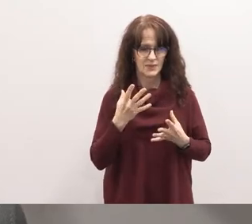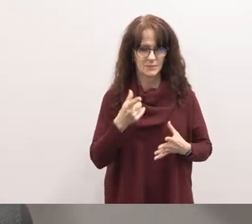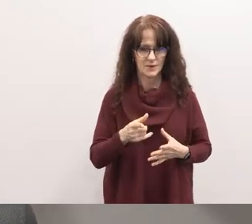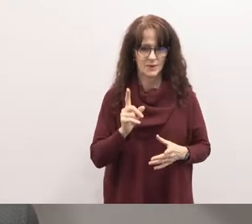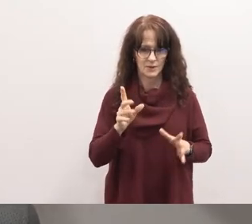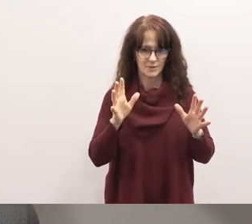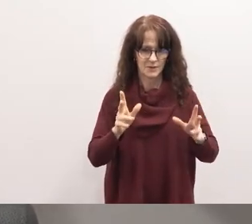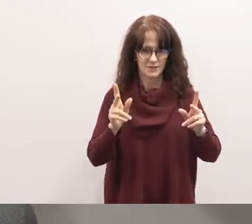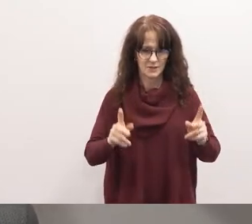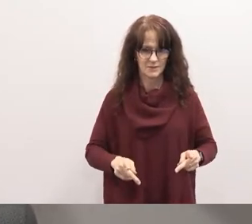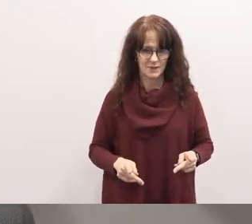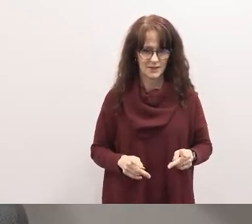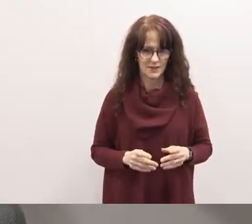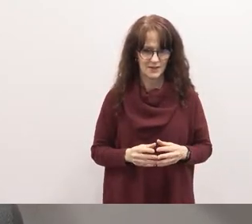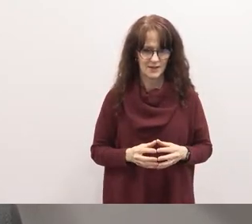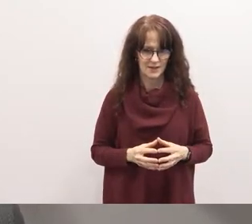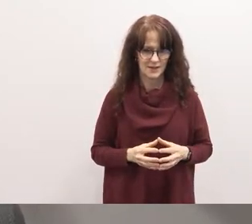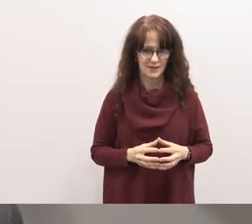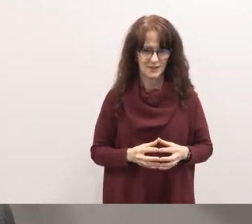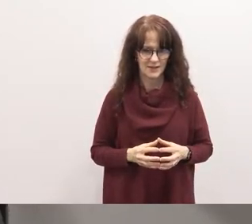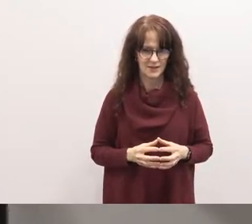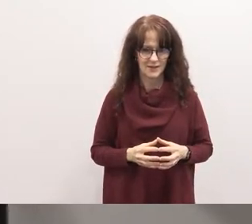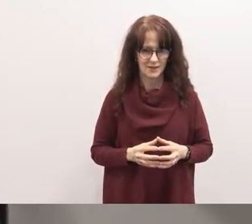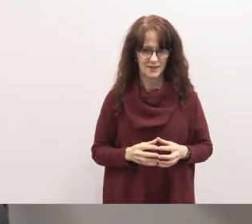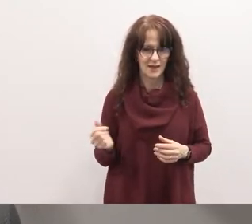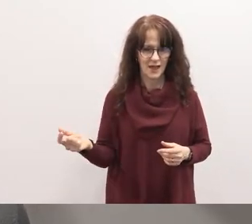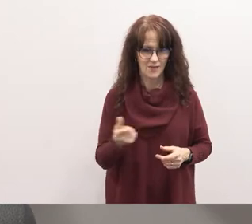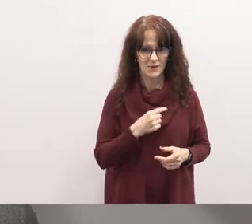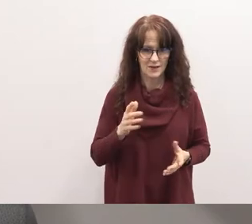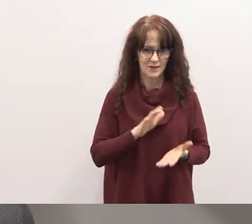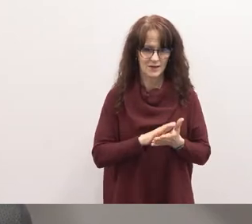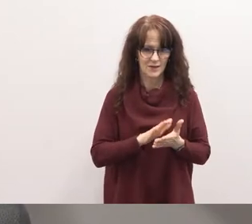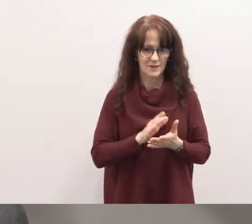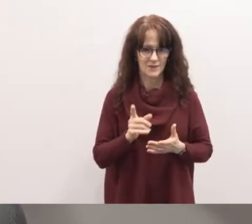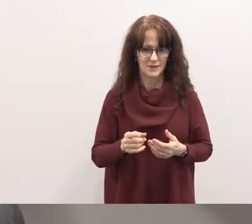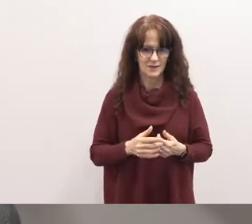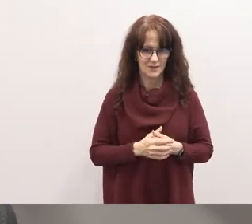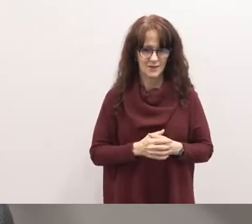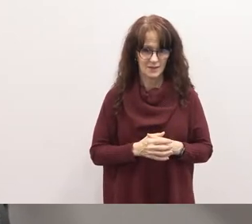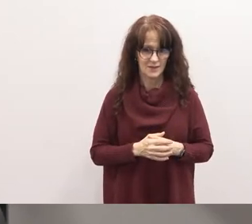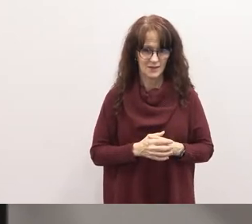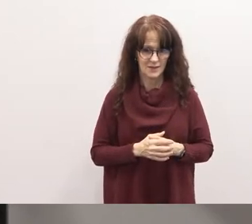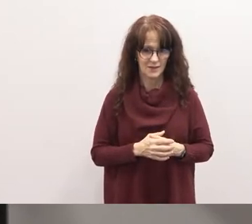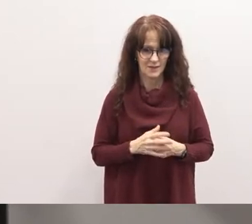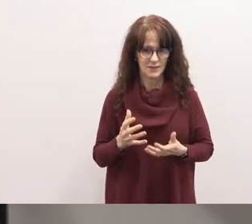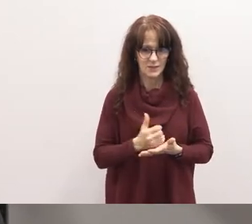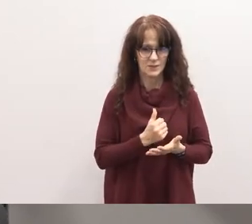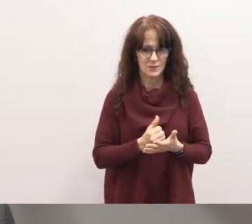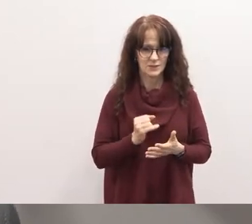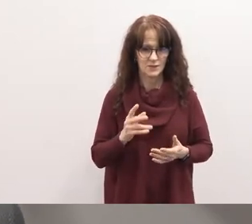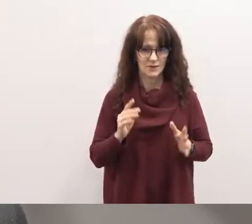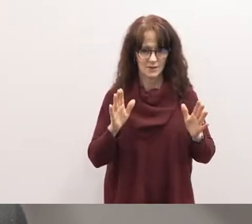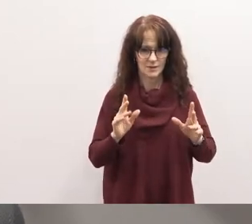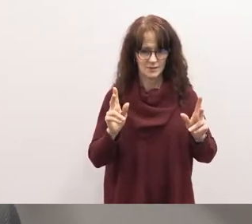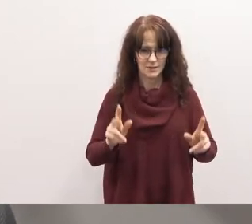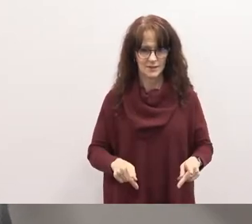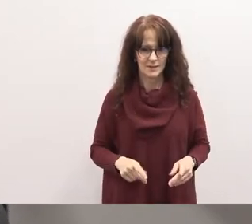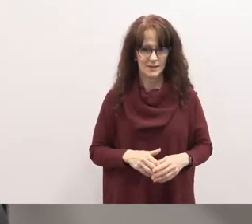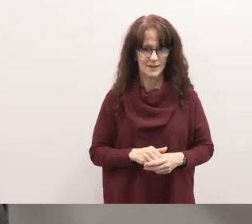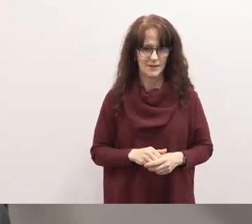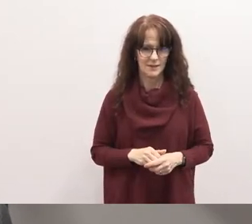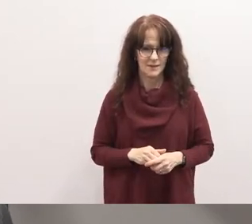you're an amazing person. I mean, everyone has complimented you because that's what you deserve. You're an amazing person,